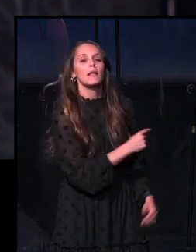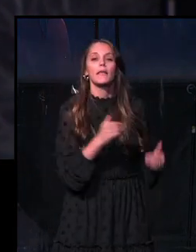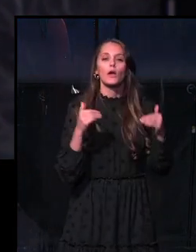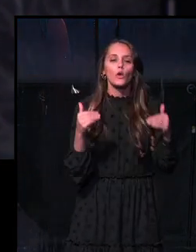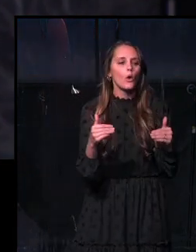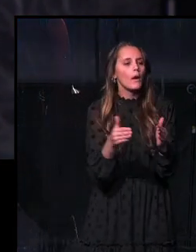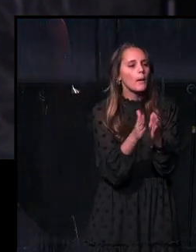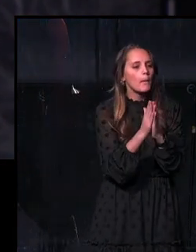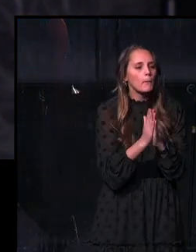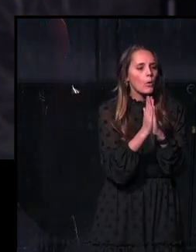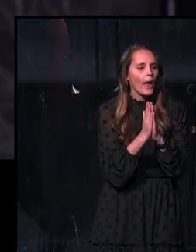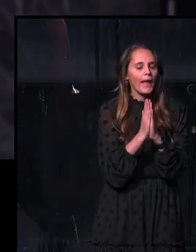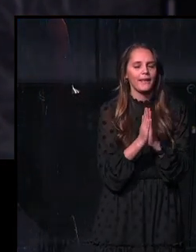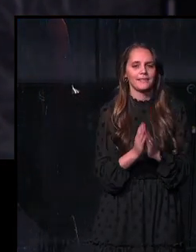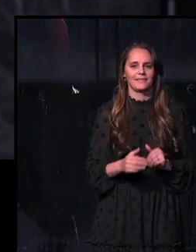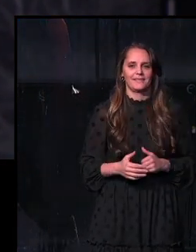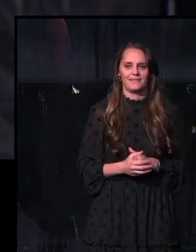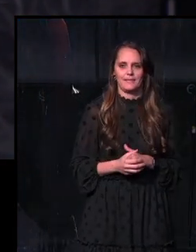prayer time.